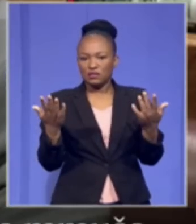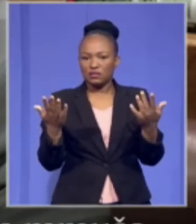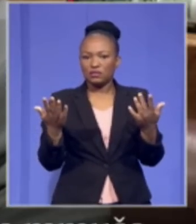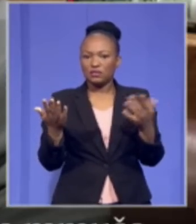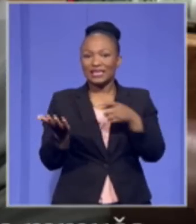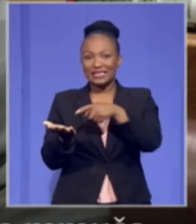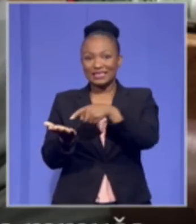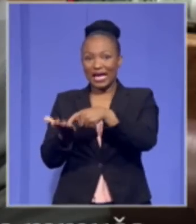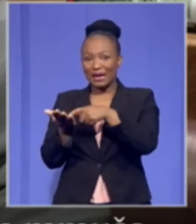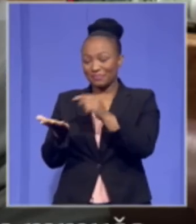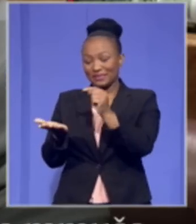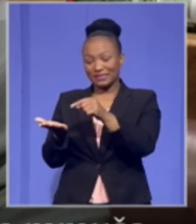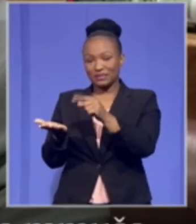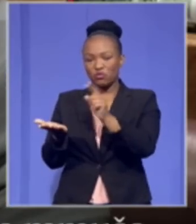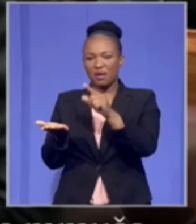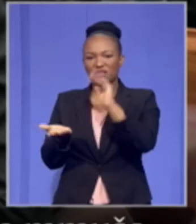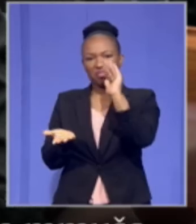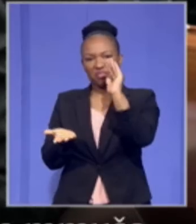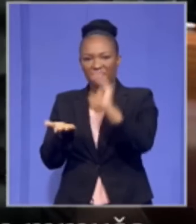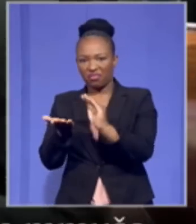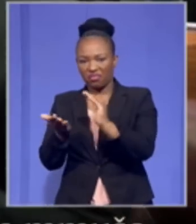your debt level.